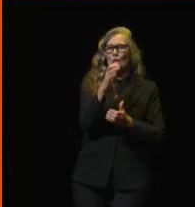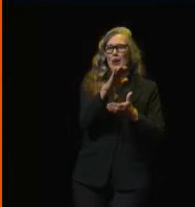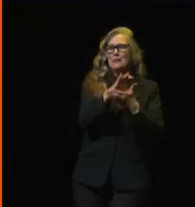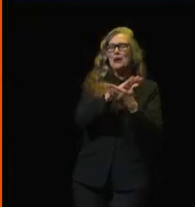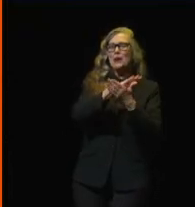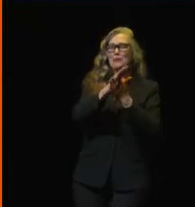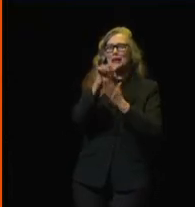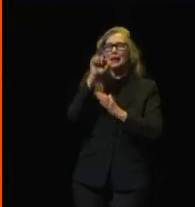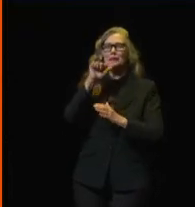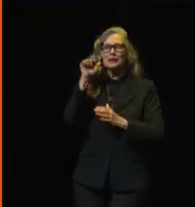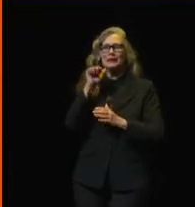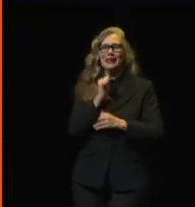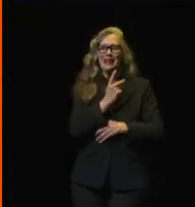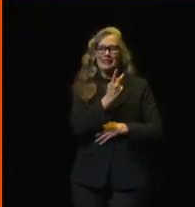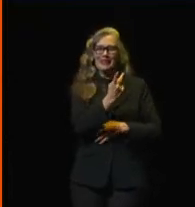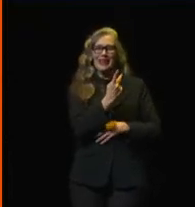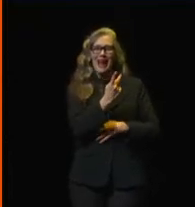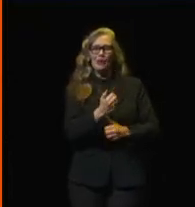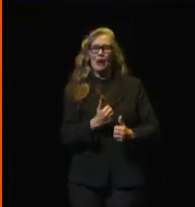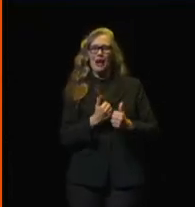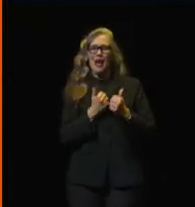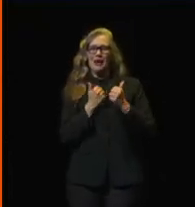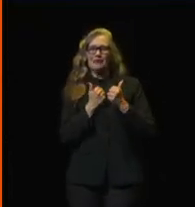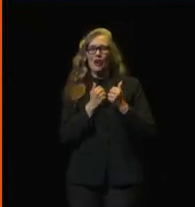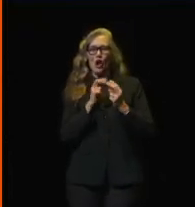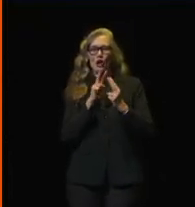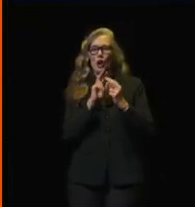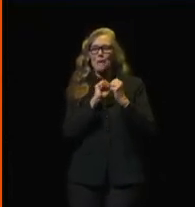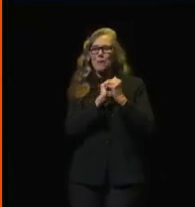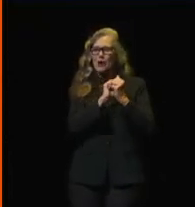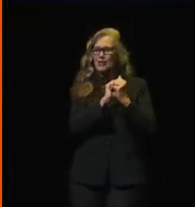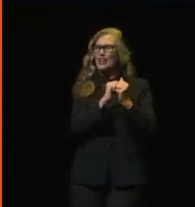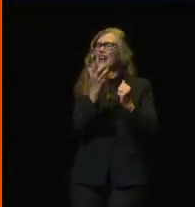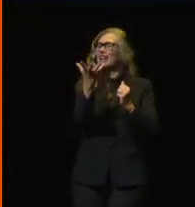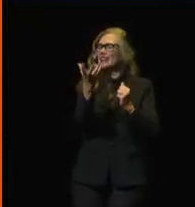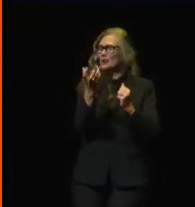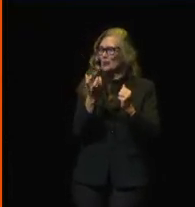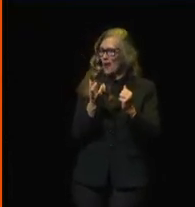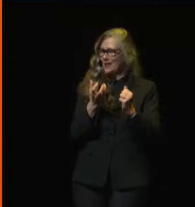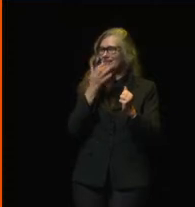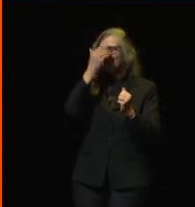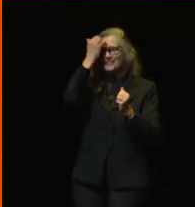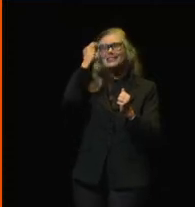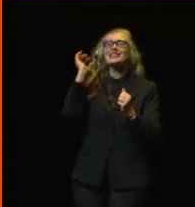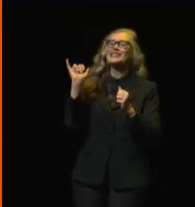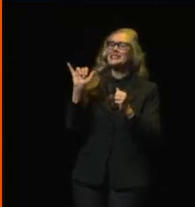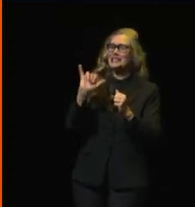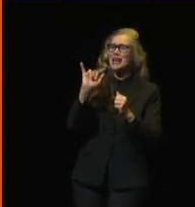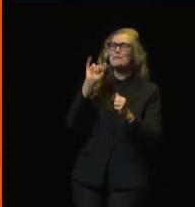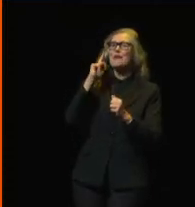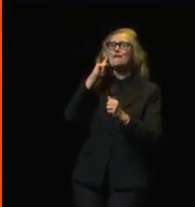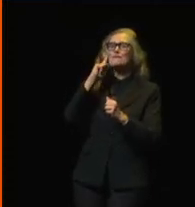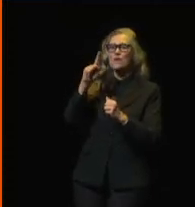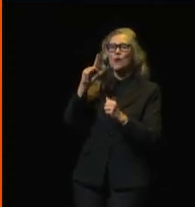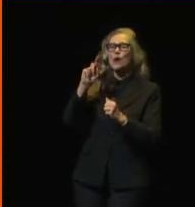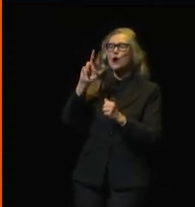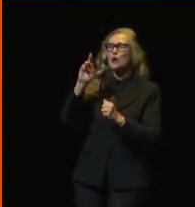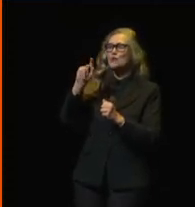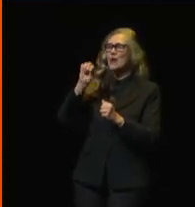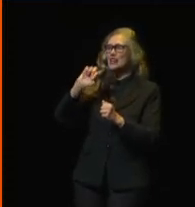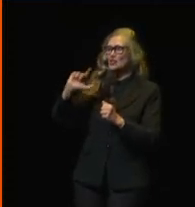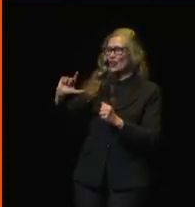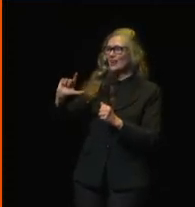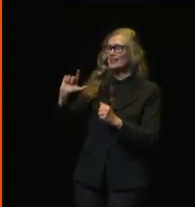lifelong partnership was something that he wanted for Rachel and for himself. And I